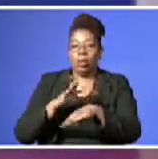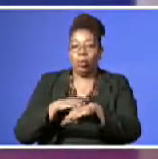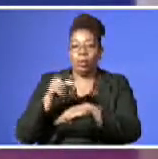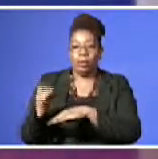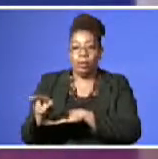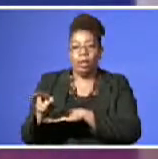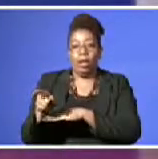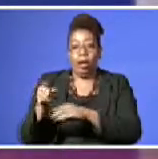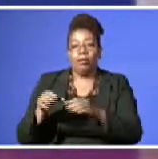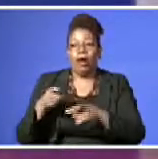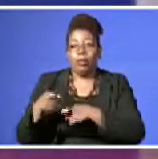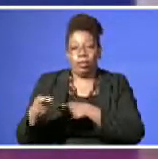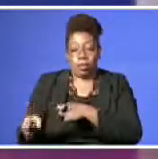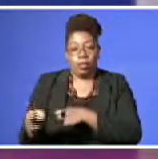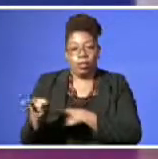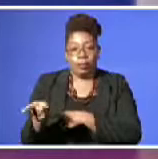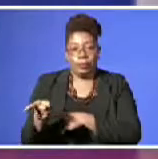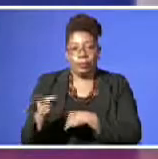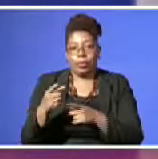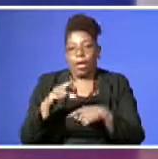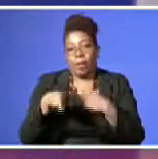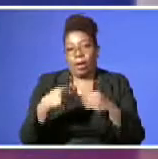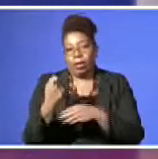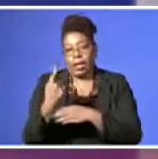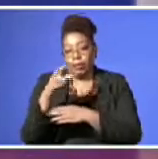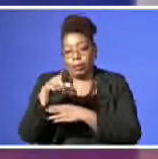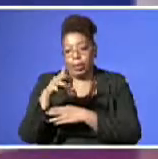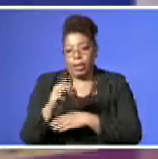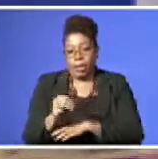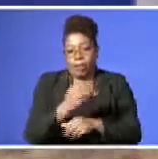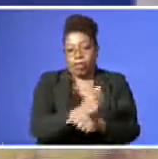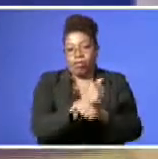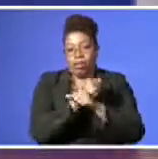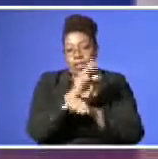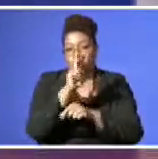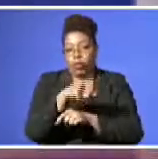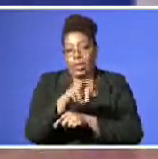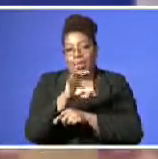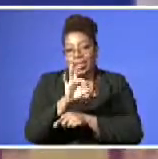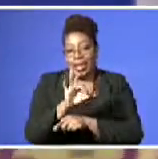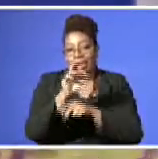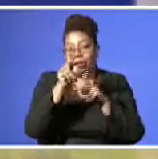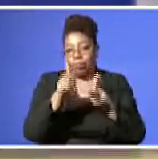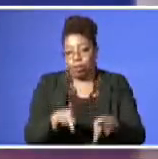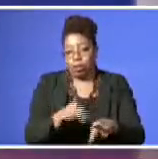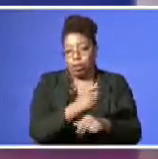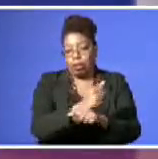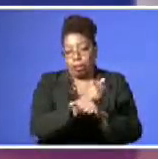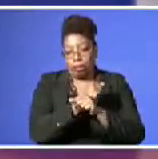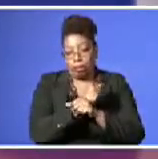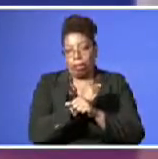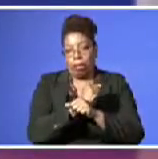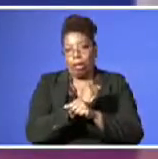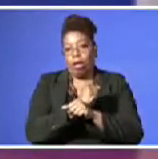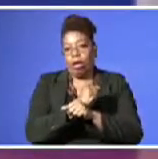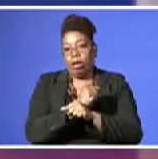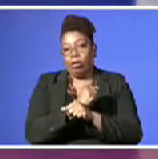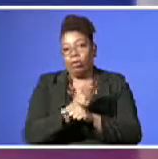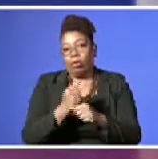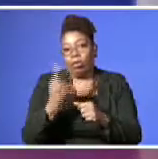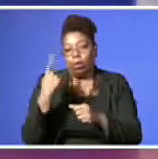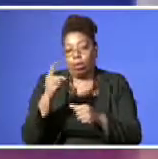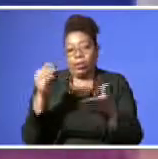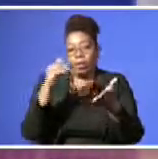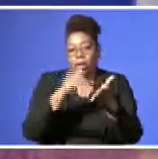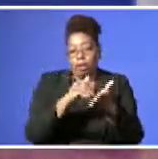of prosecution. Then around 11 p.m., officers arrested 29 persons in Marsh Harbor and Dundas Town for violating the